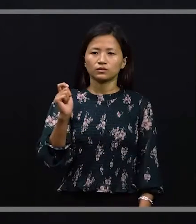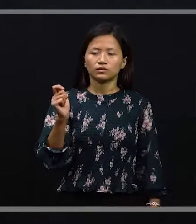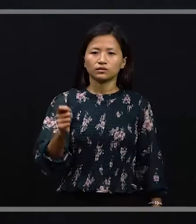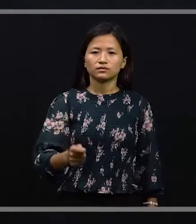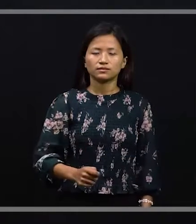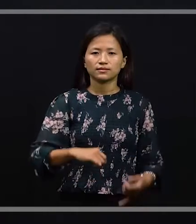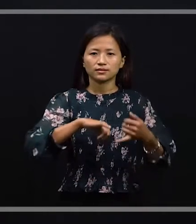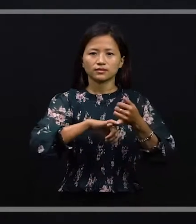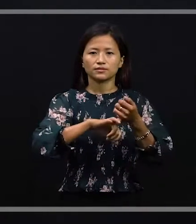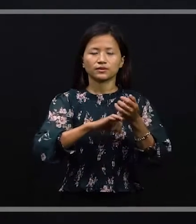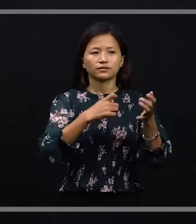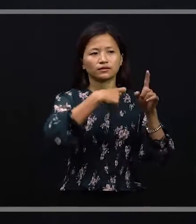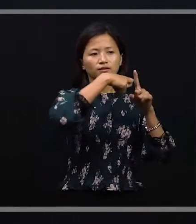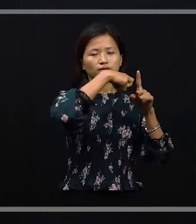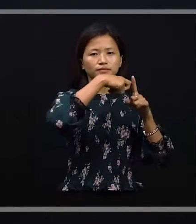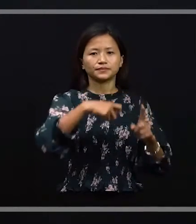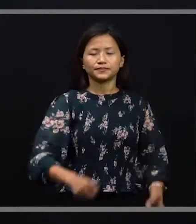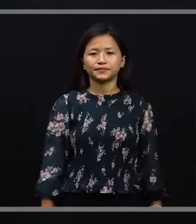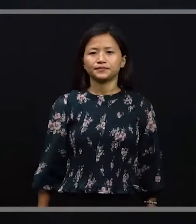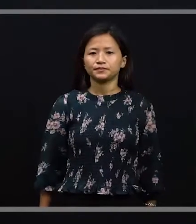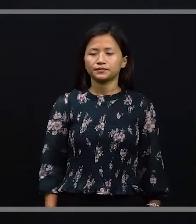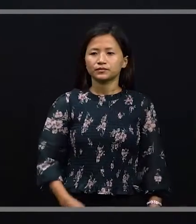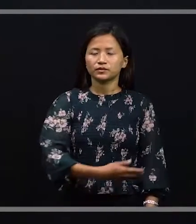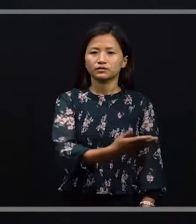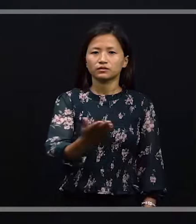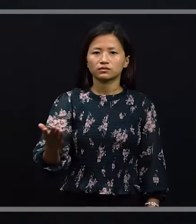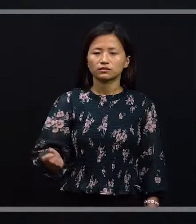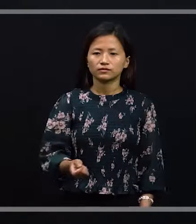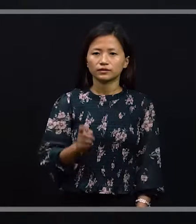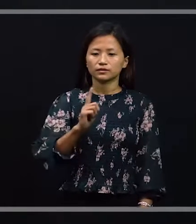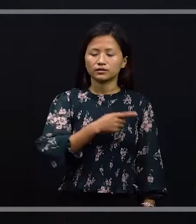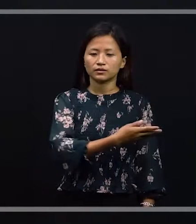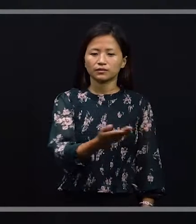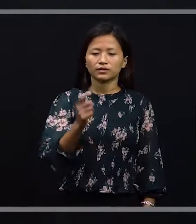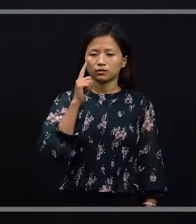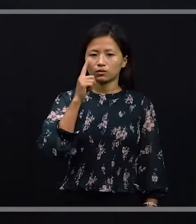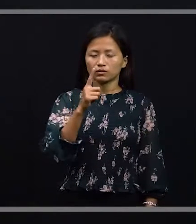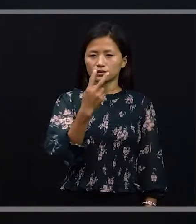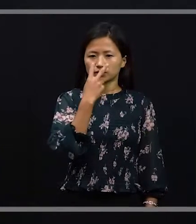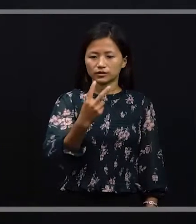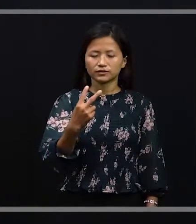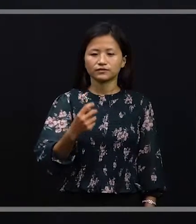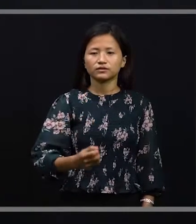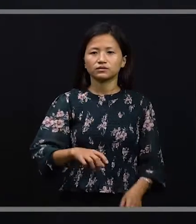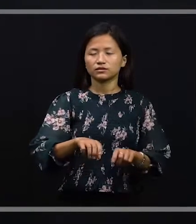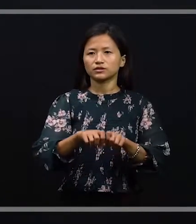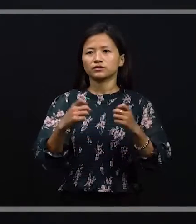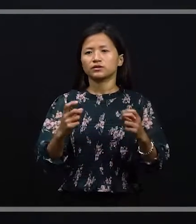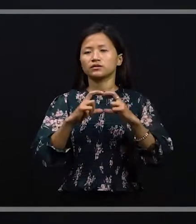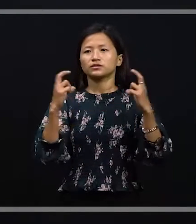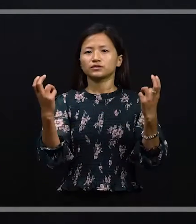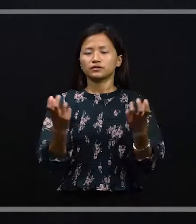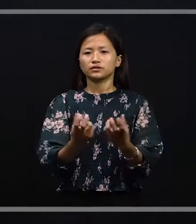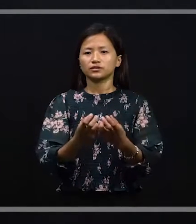But however, for a woman, if they want to give a divorce to her, then he just have to utter a word 3 times and then